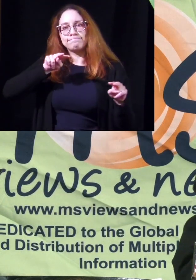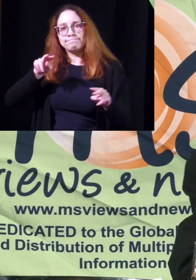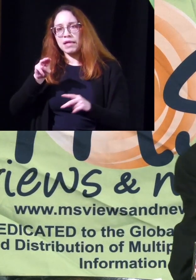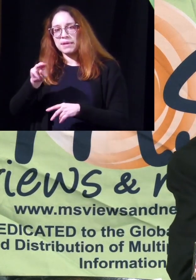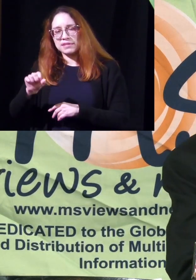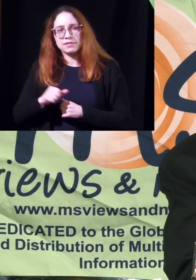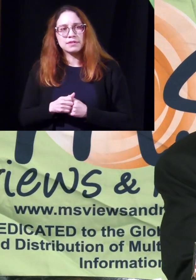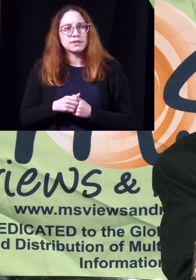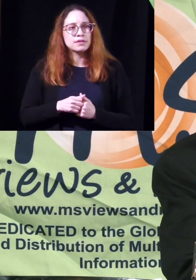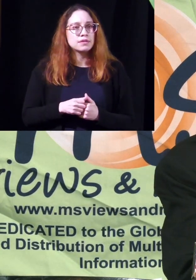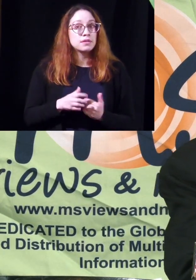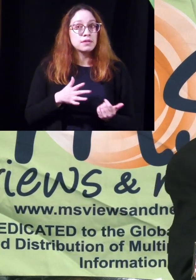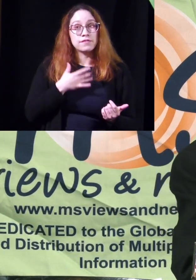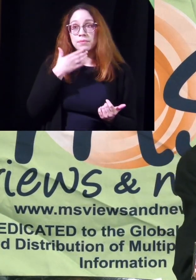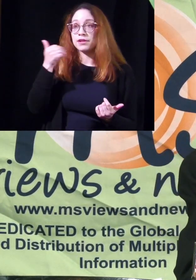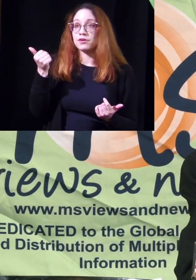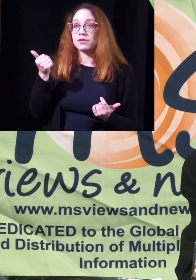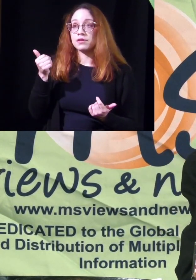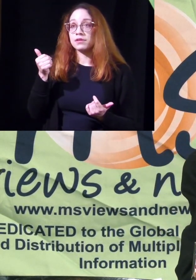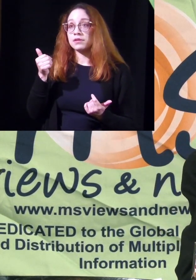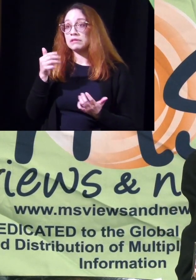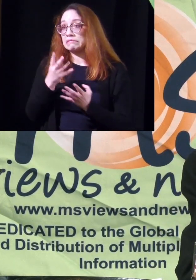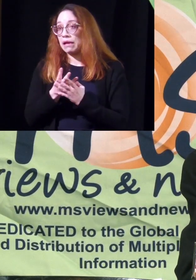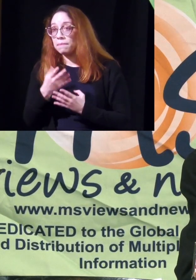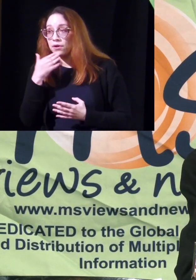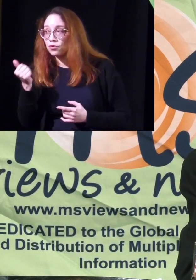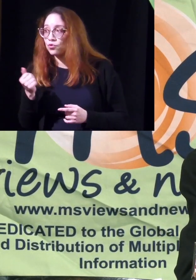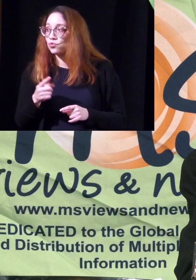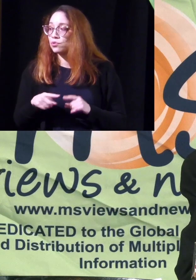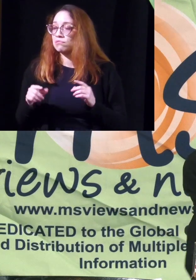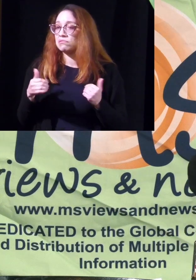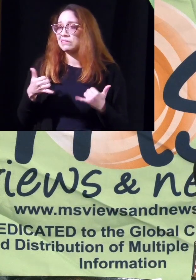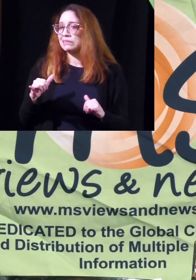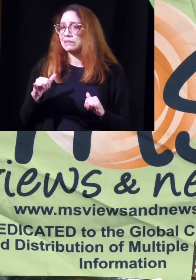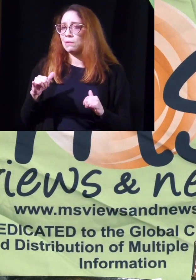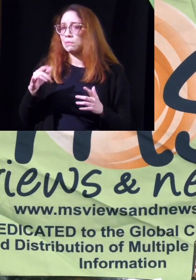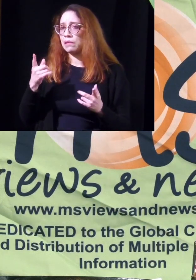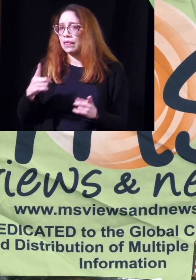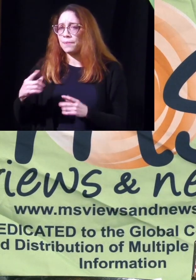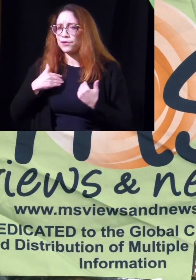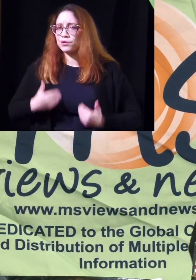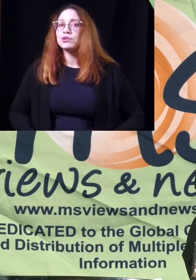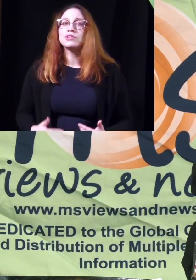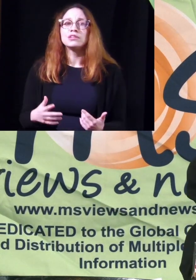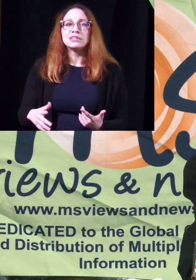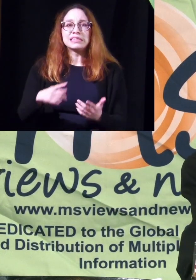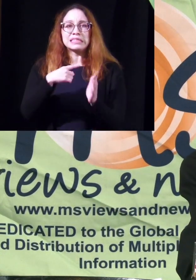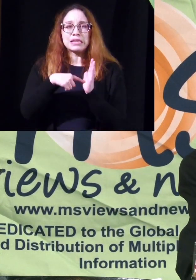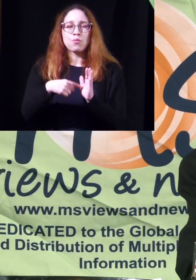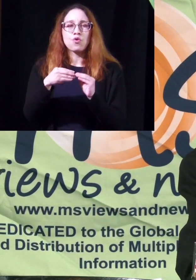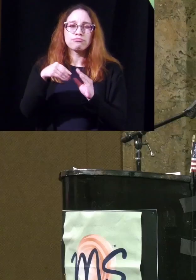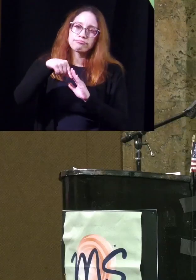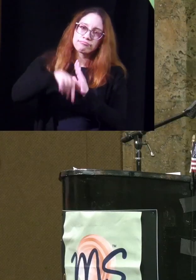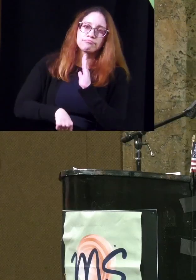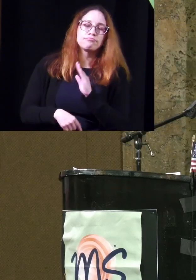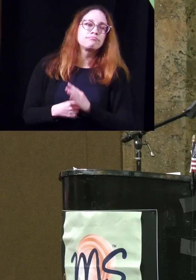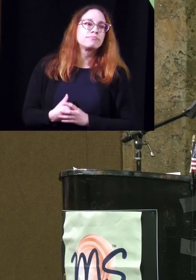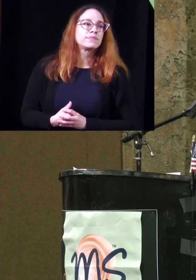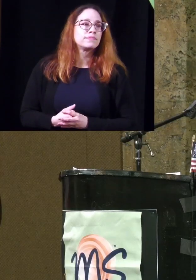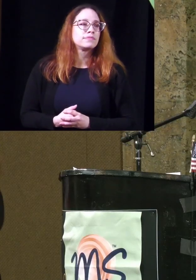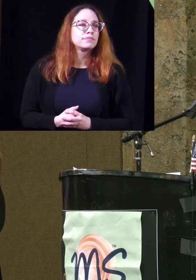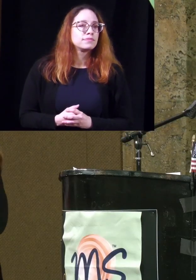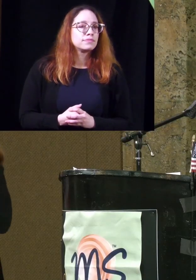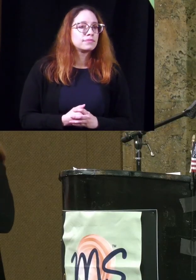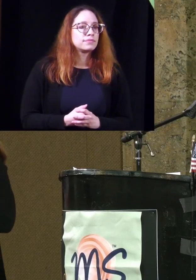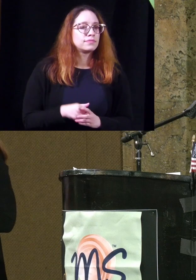because they might feel better, the scan might be better, but there may still be things happening. So this is telling me some more detail.